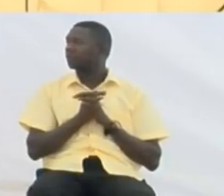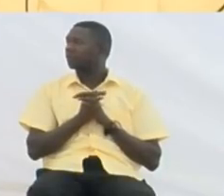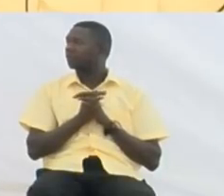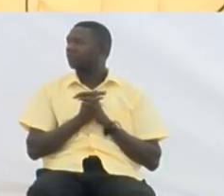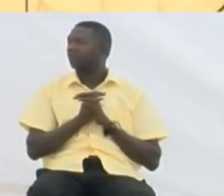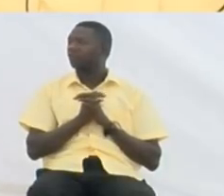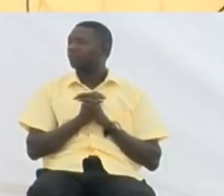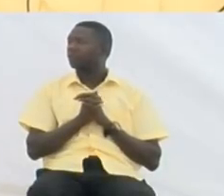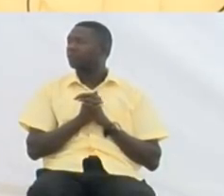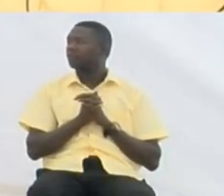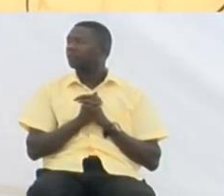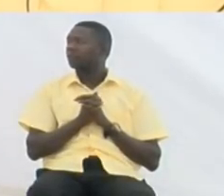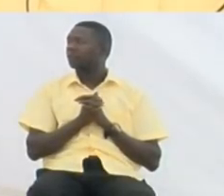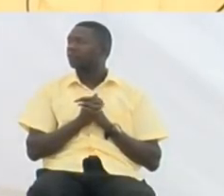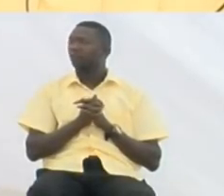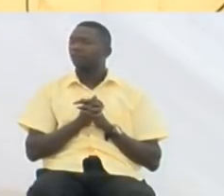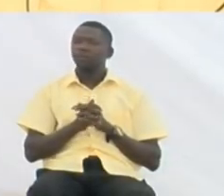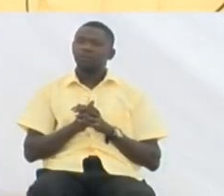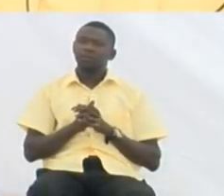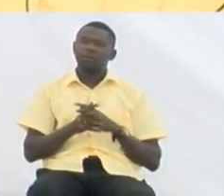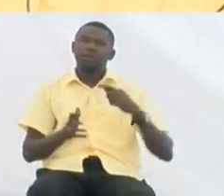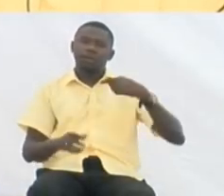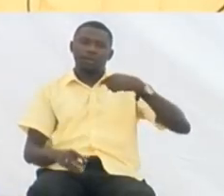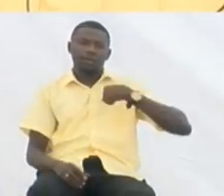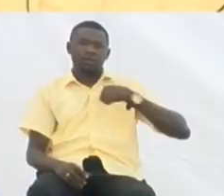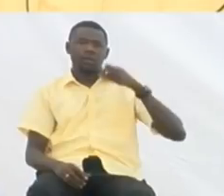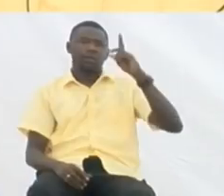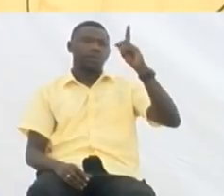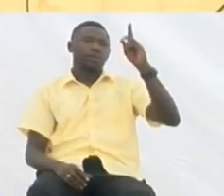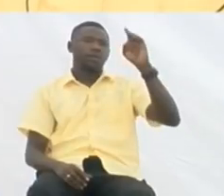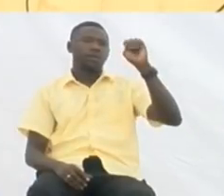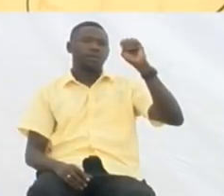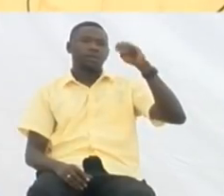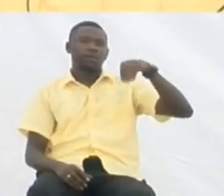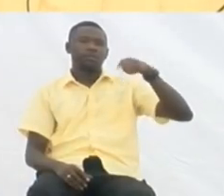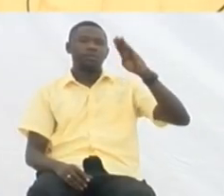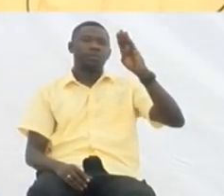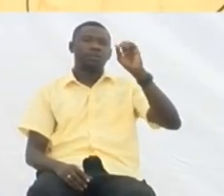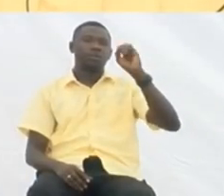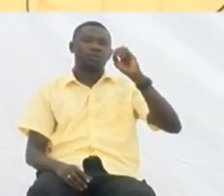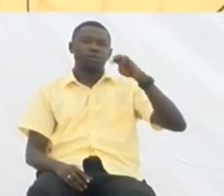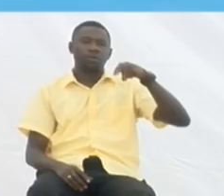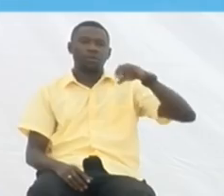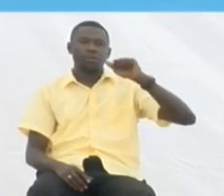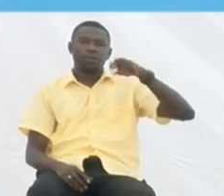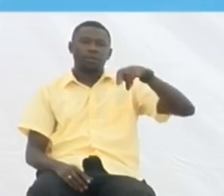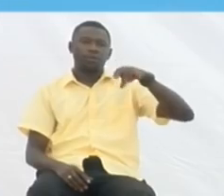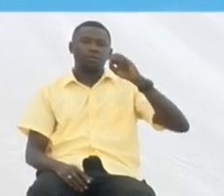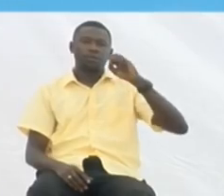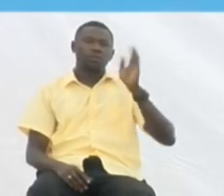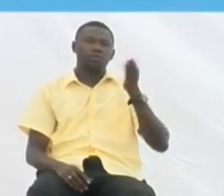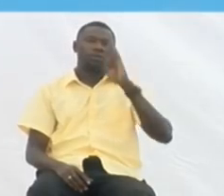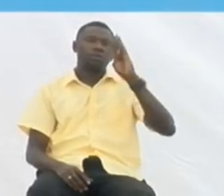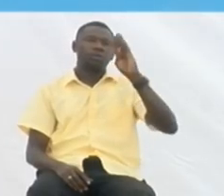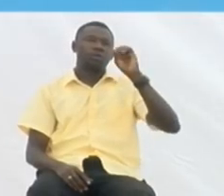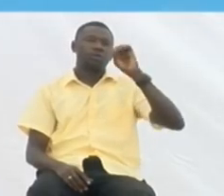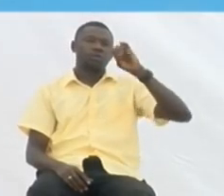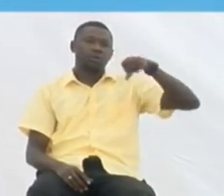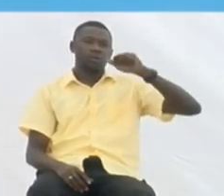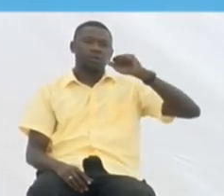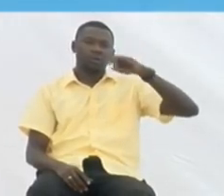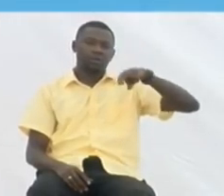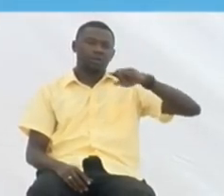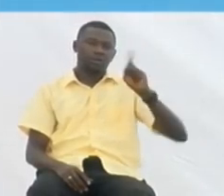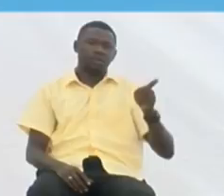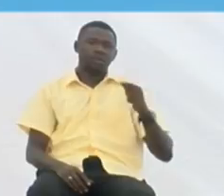I Dembo MAMO BOJANG. Nte Dembo MAMO BOJANG. Nte Dembo MAMO BOJANG. Do swear that. Mbenkeli lako.